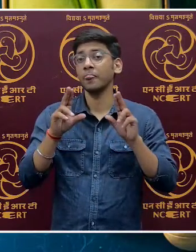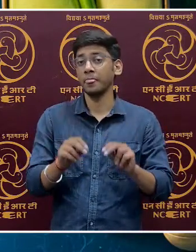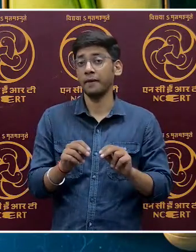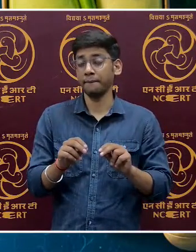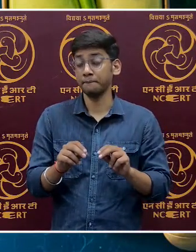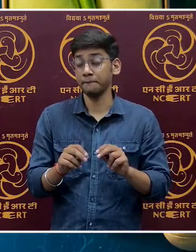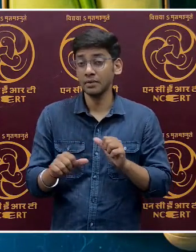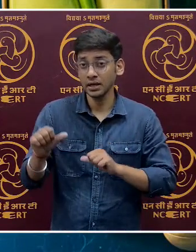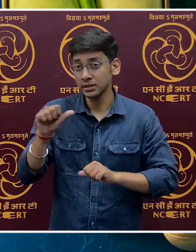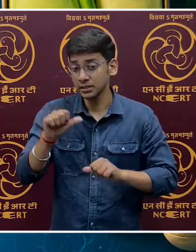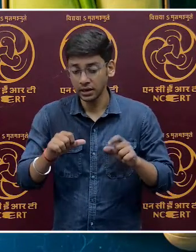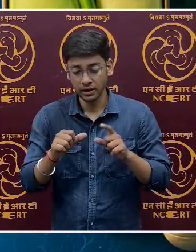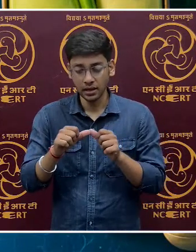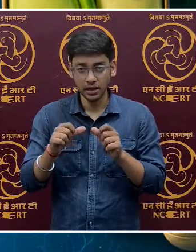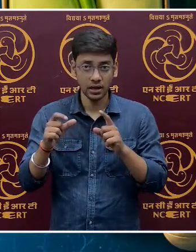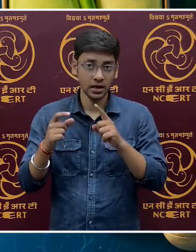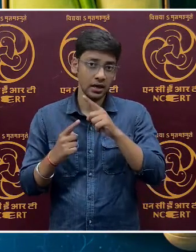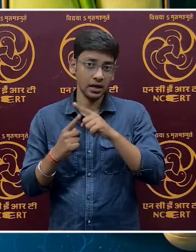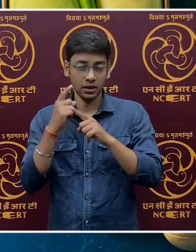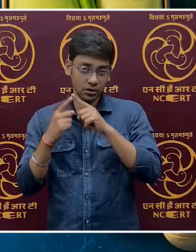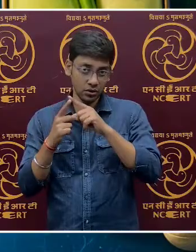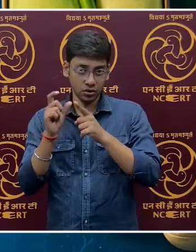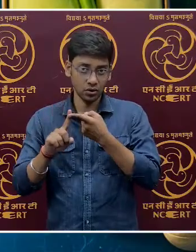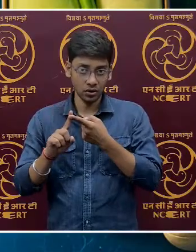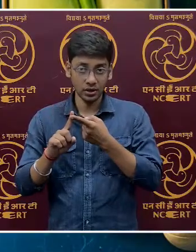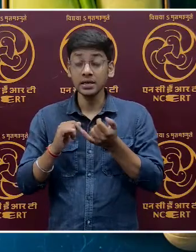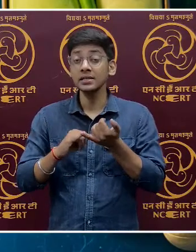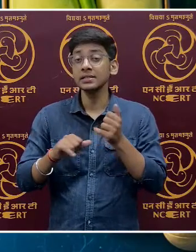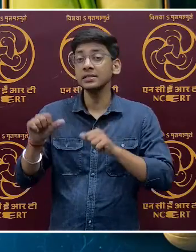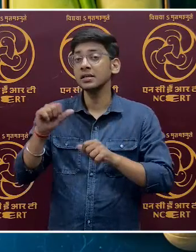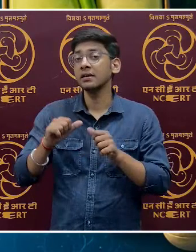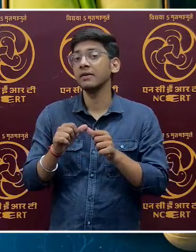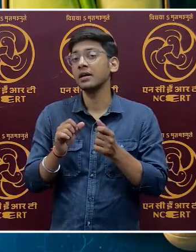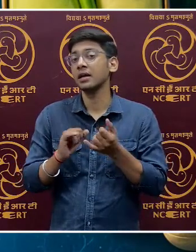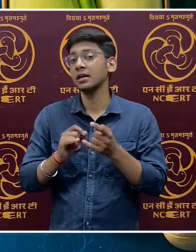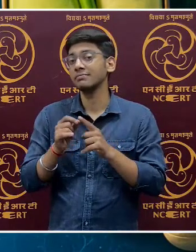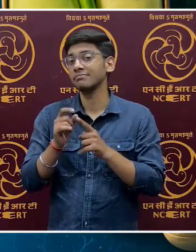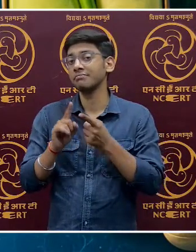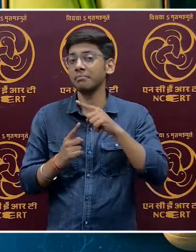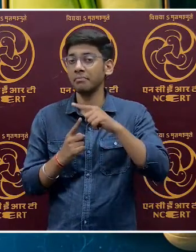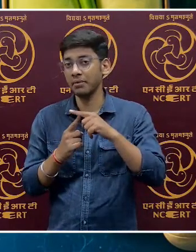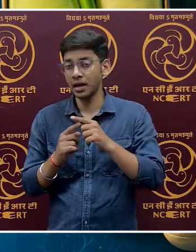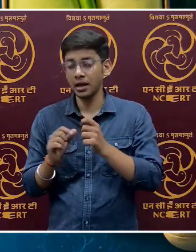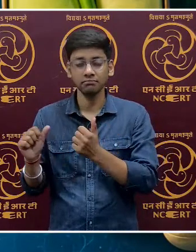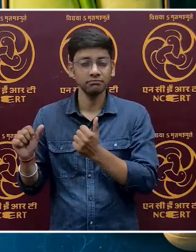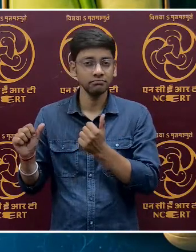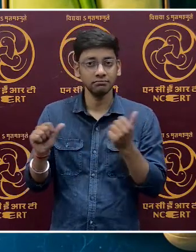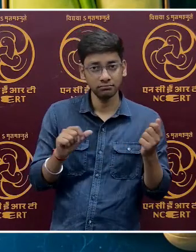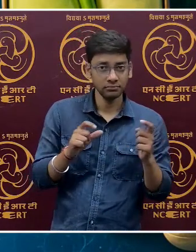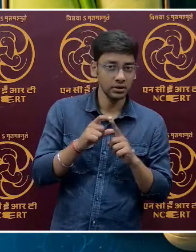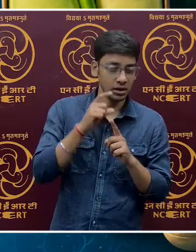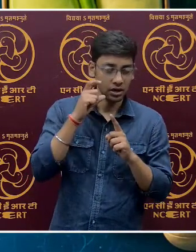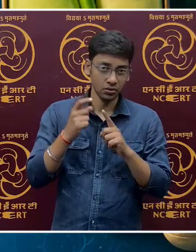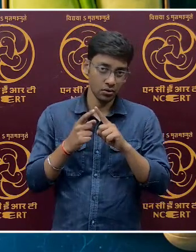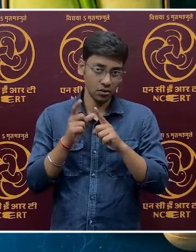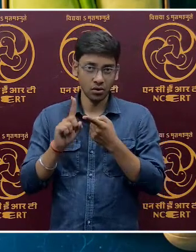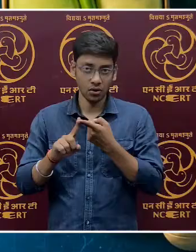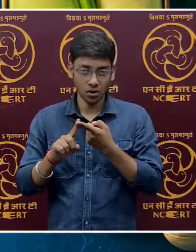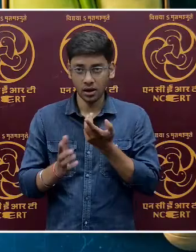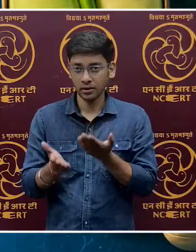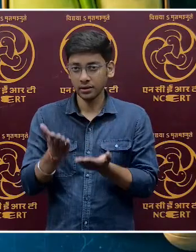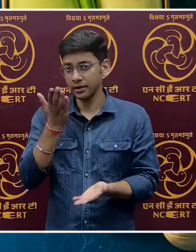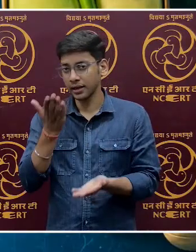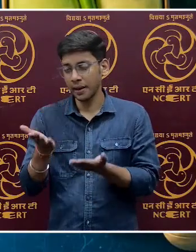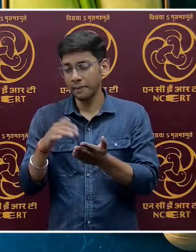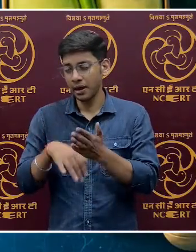say scientific attitude, or you can say the scientific aspect. Going back over here, Dicot seed, because we have a comparison over